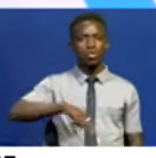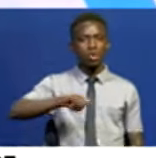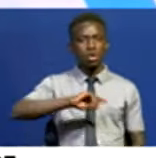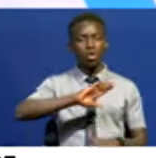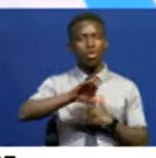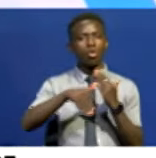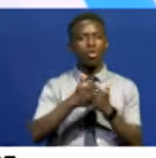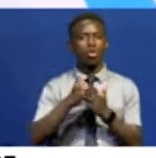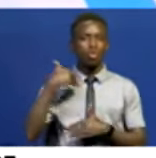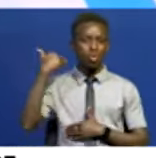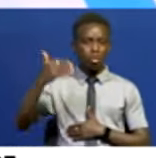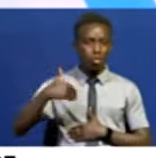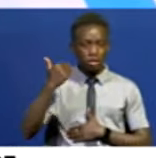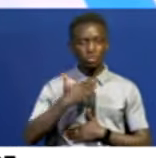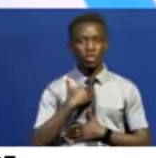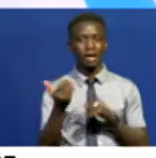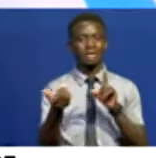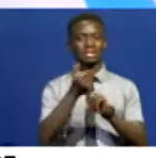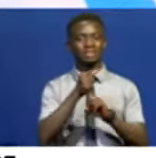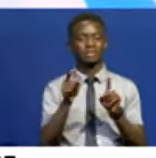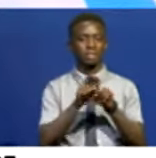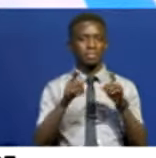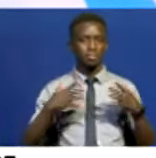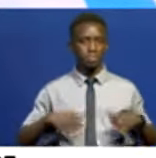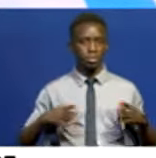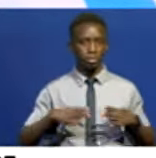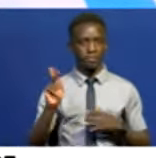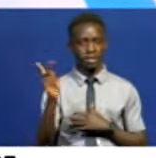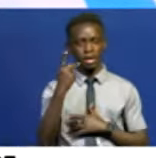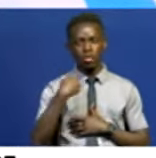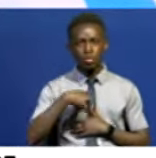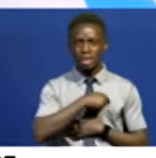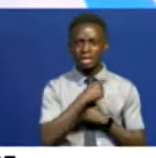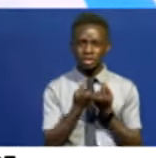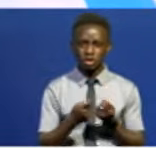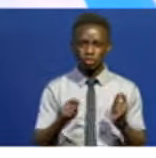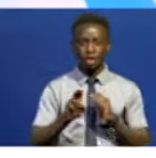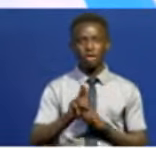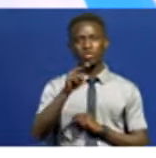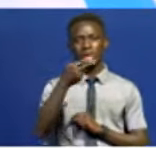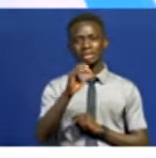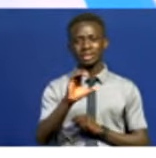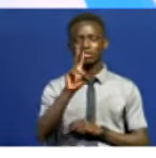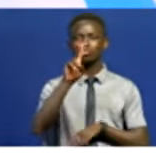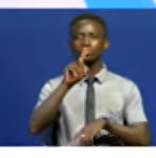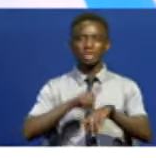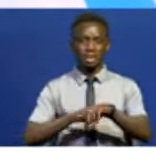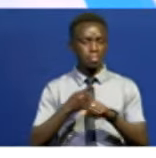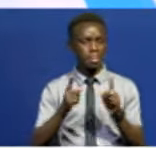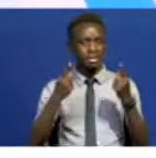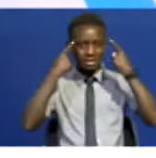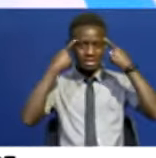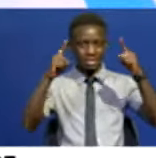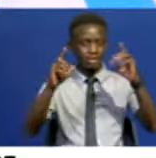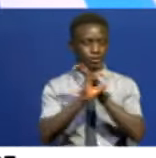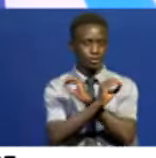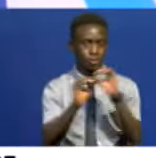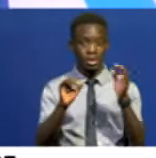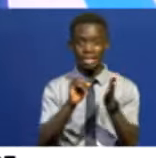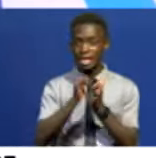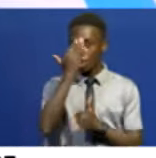the people of Kenya. We have tried this universal health coverage twice and did not succeed. And that is why